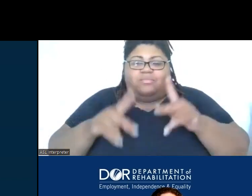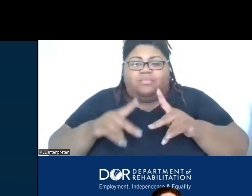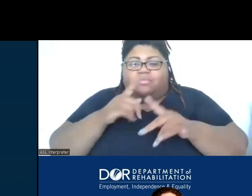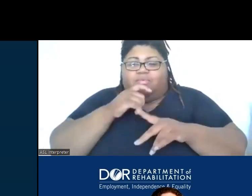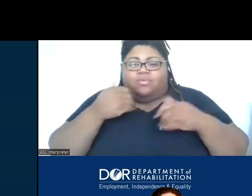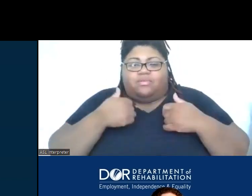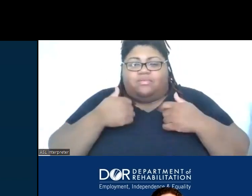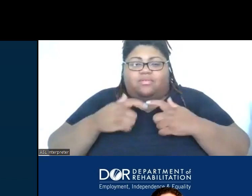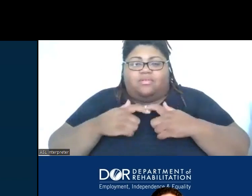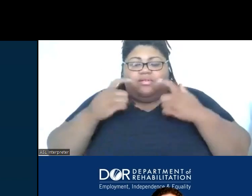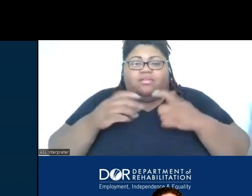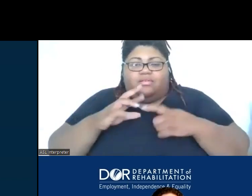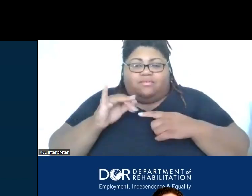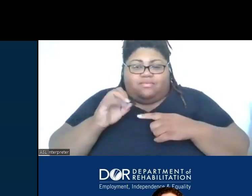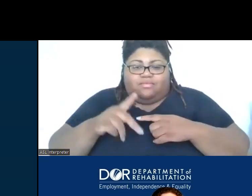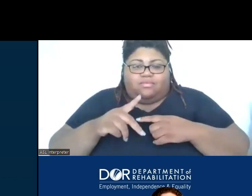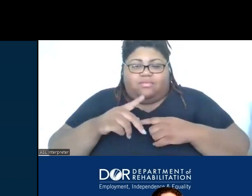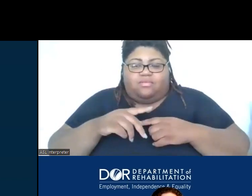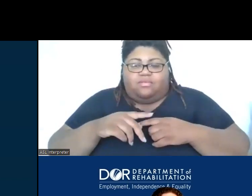having severe COVID.